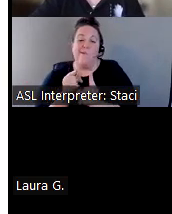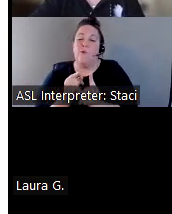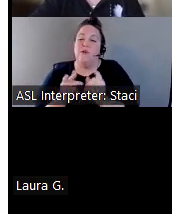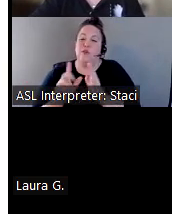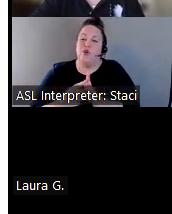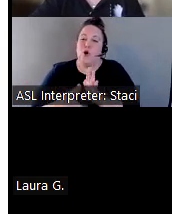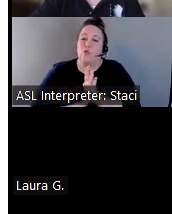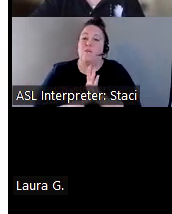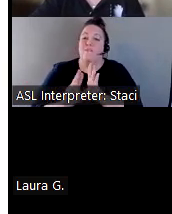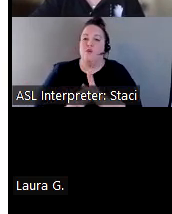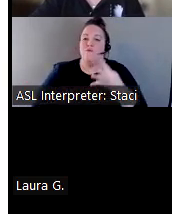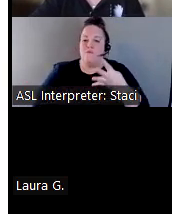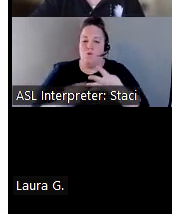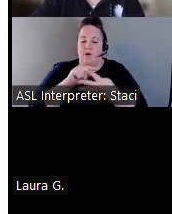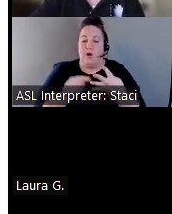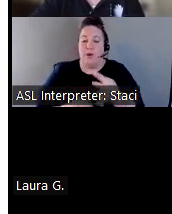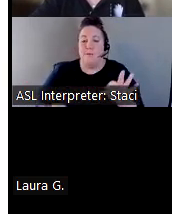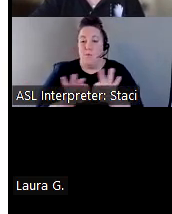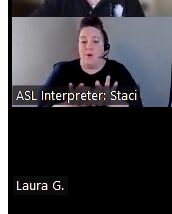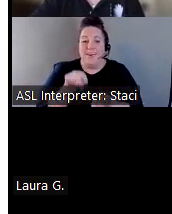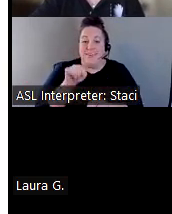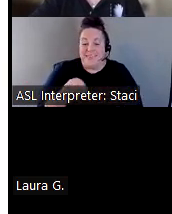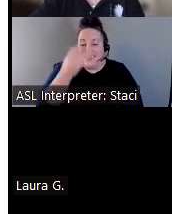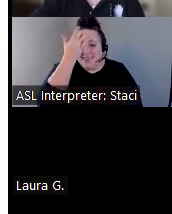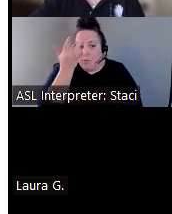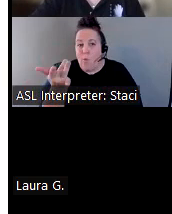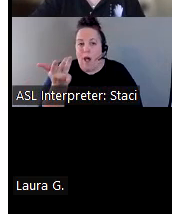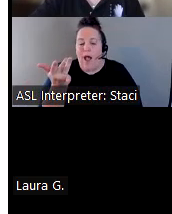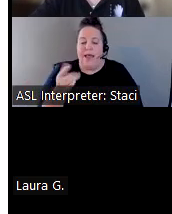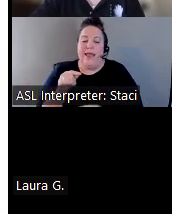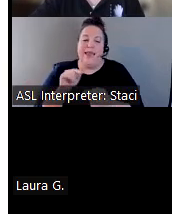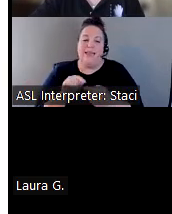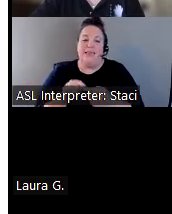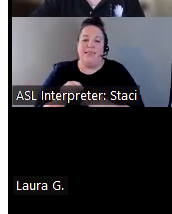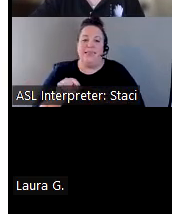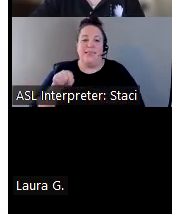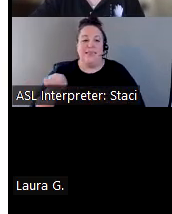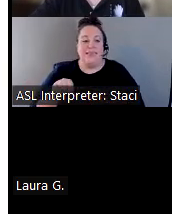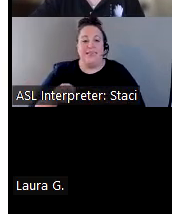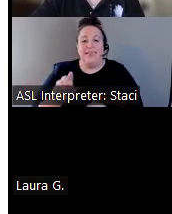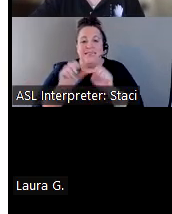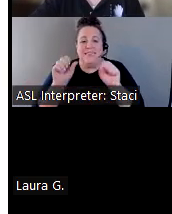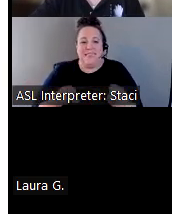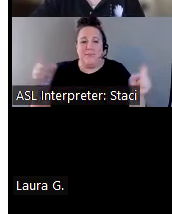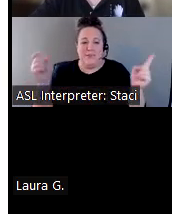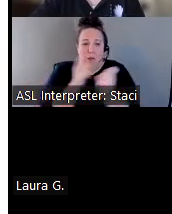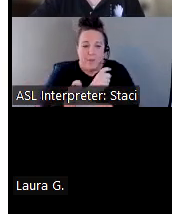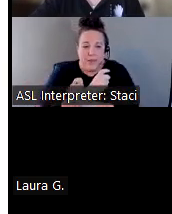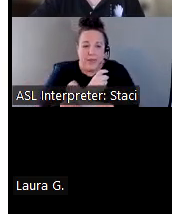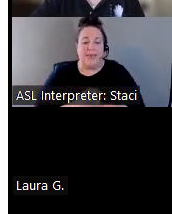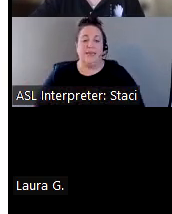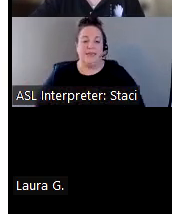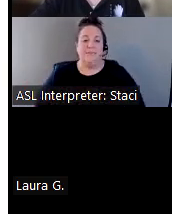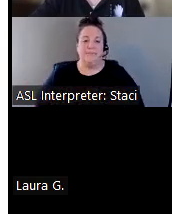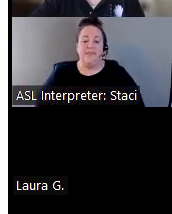reviewing 4 key concepts. This is why that TEHDI system is so complex. This is